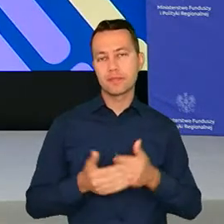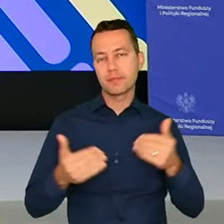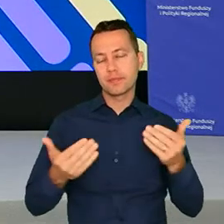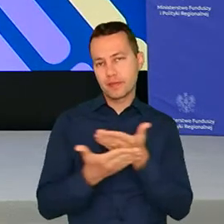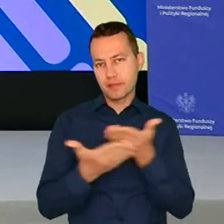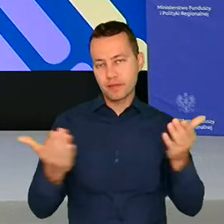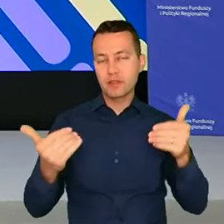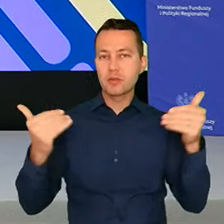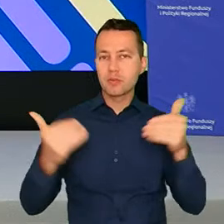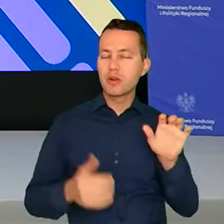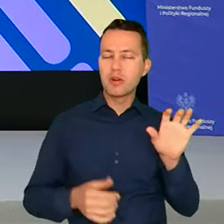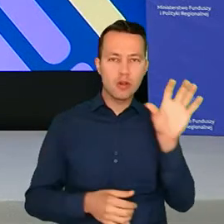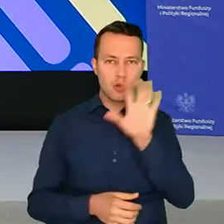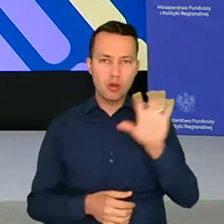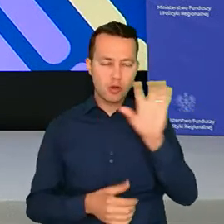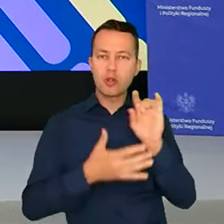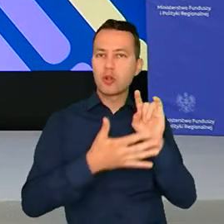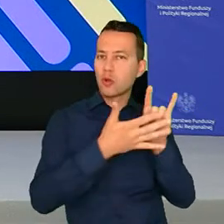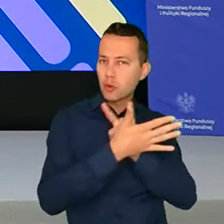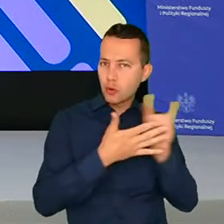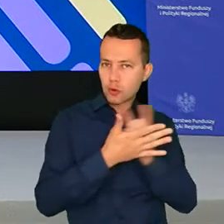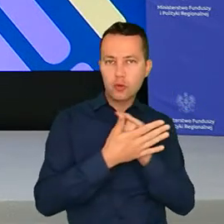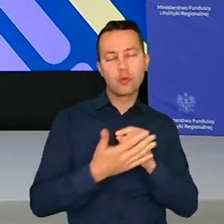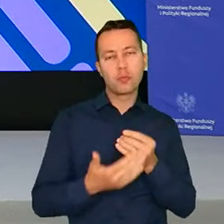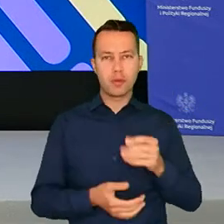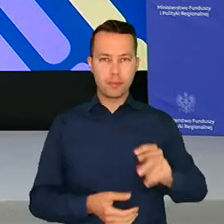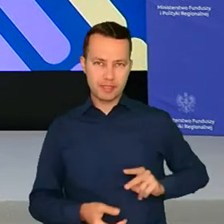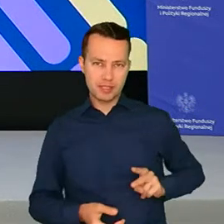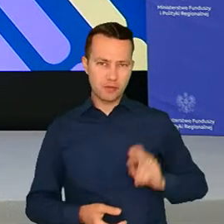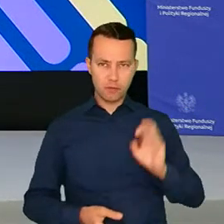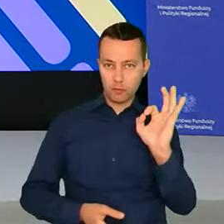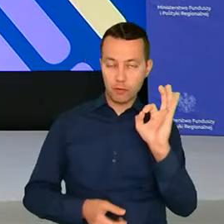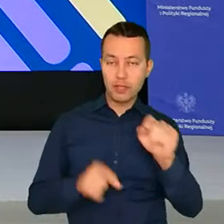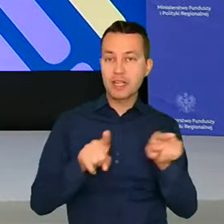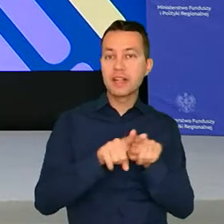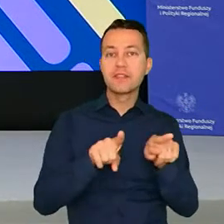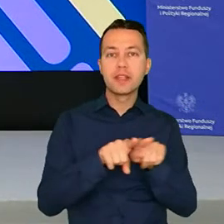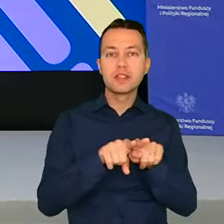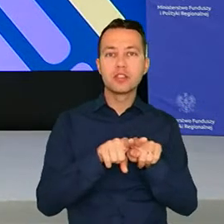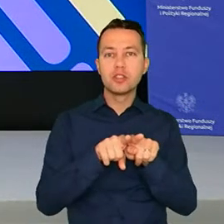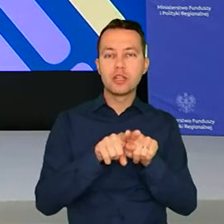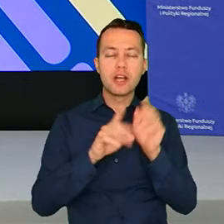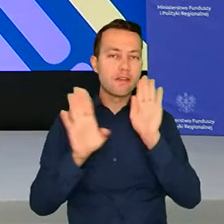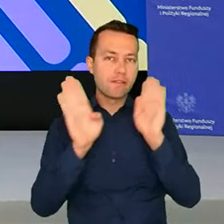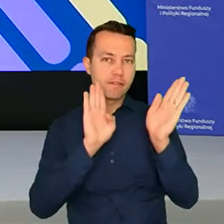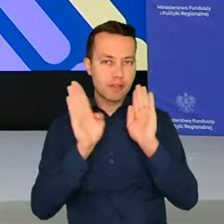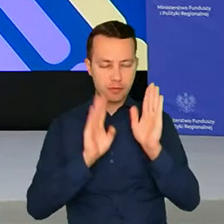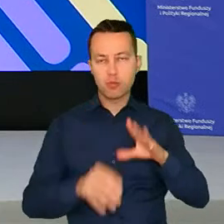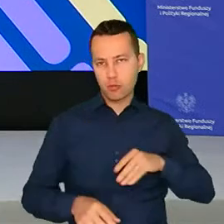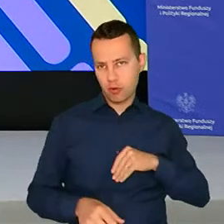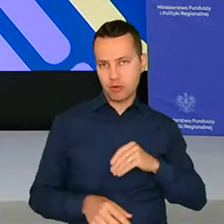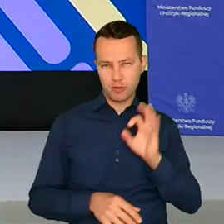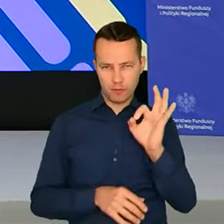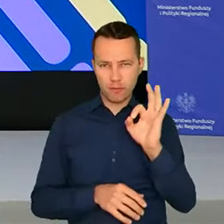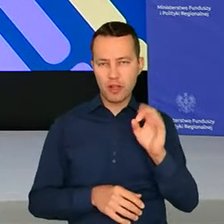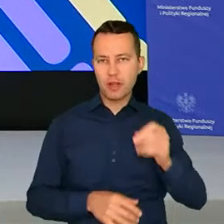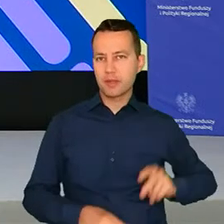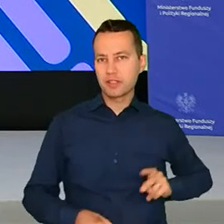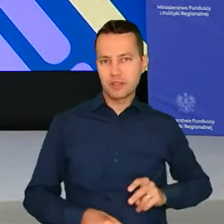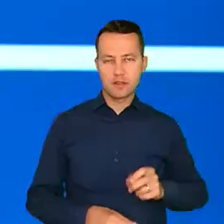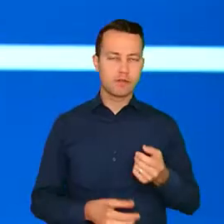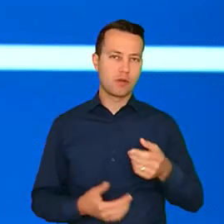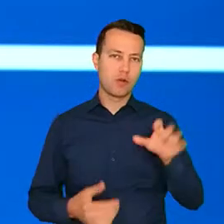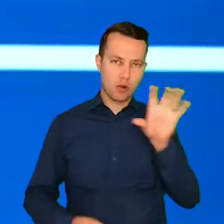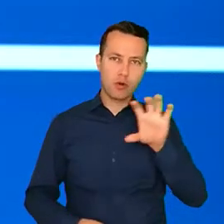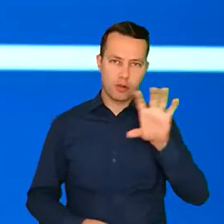the due diligence in the responsible networks, chains of deliveries. You can follow